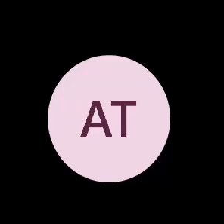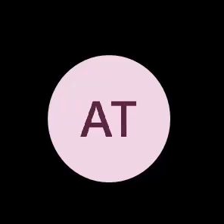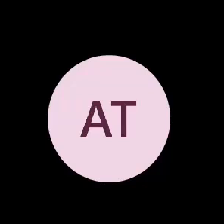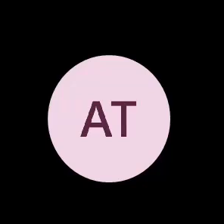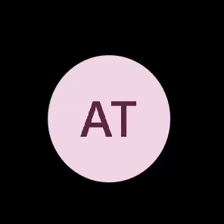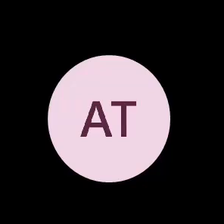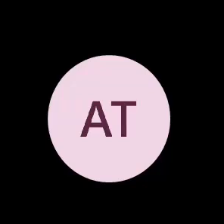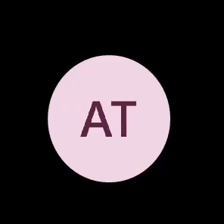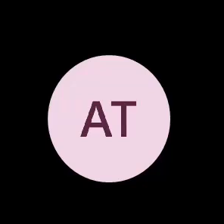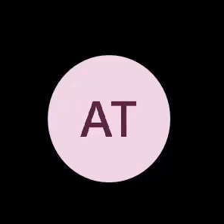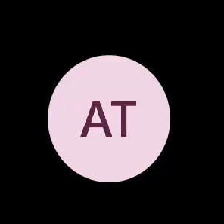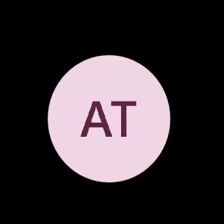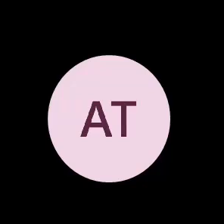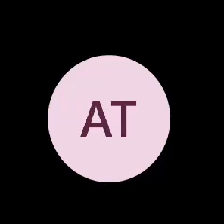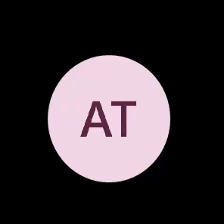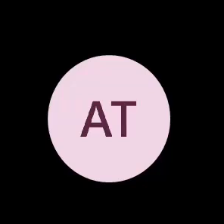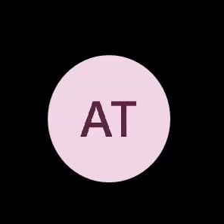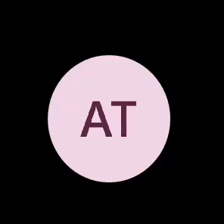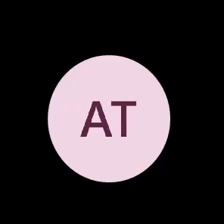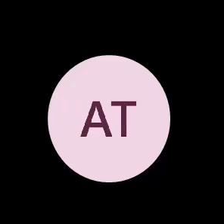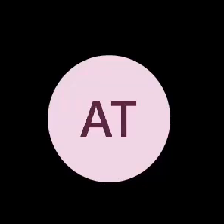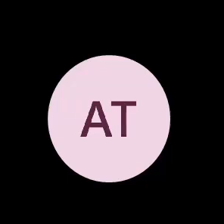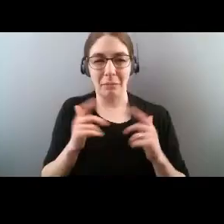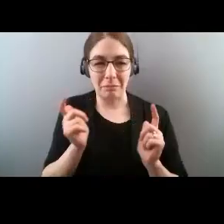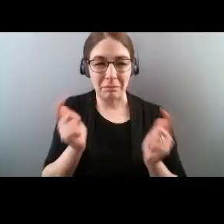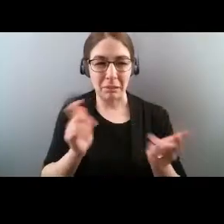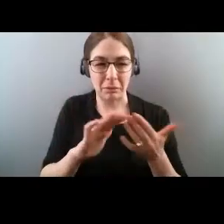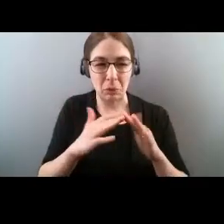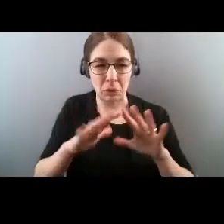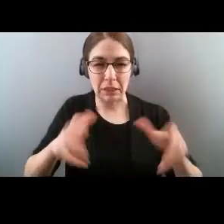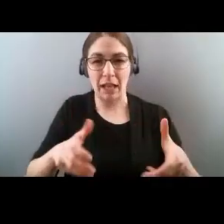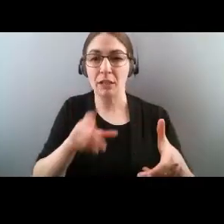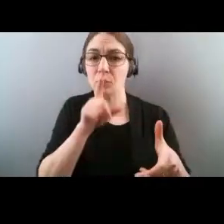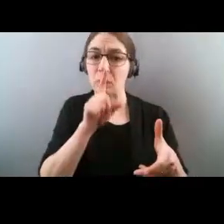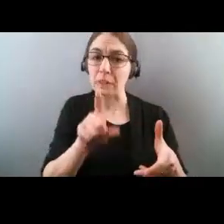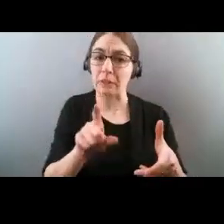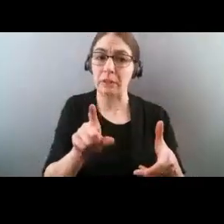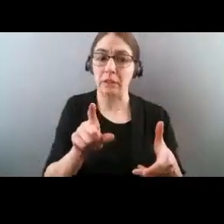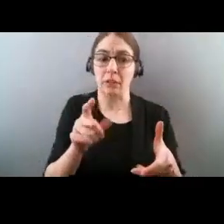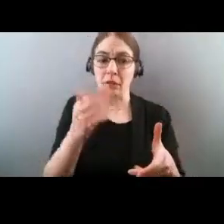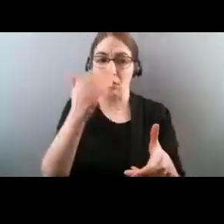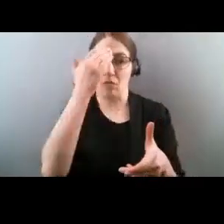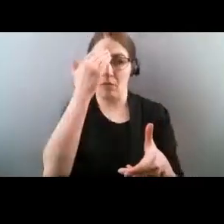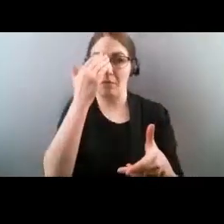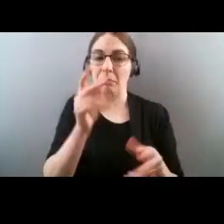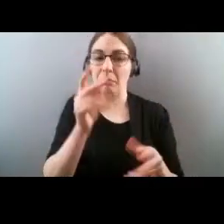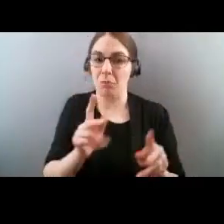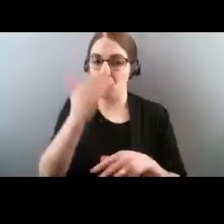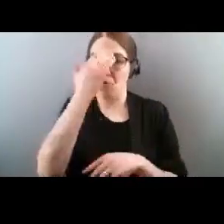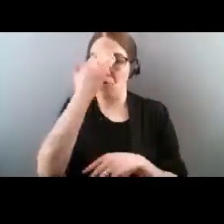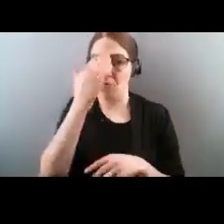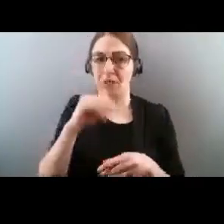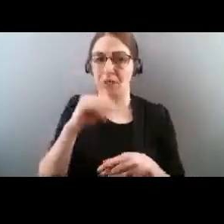such a large community, and it's pretty well known in Rochester that when you come here, especially to be a provider, you're